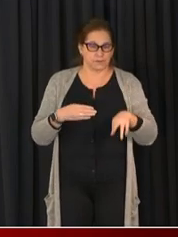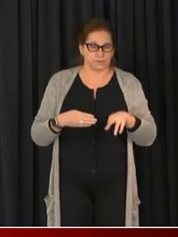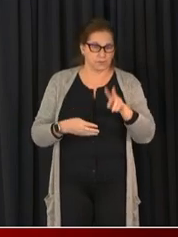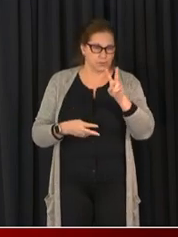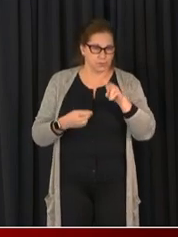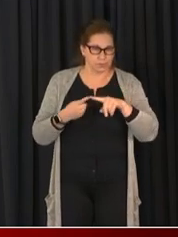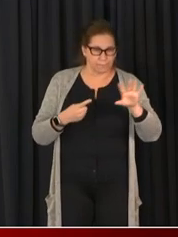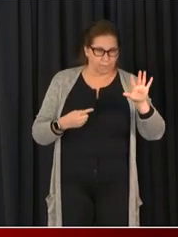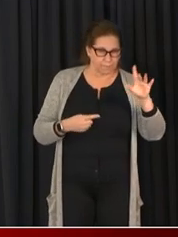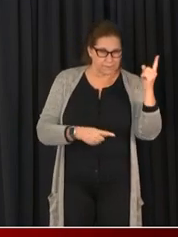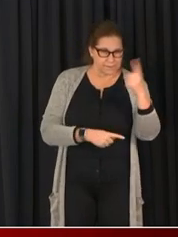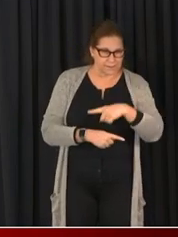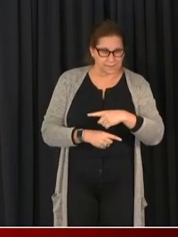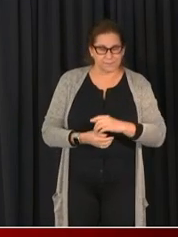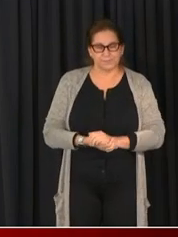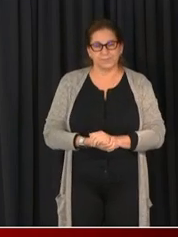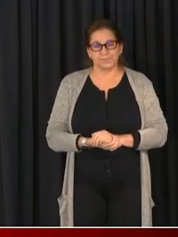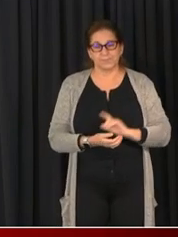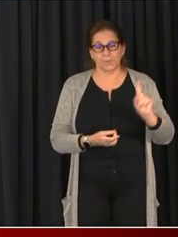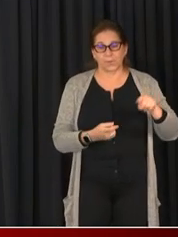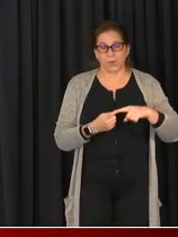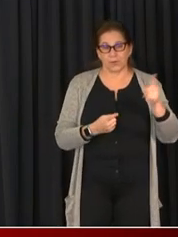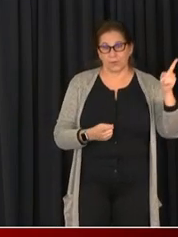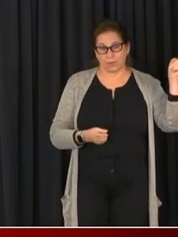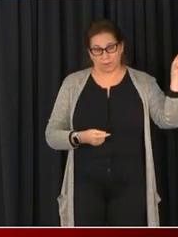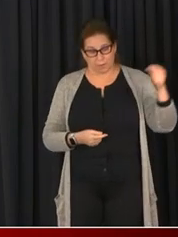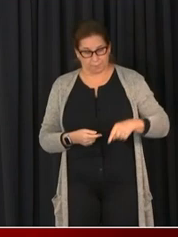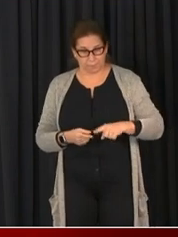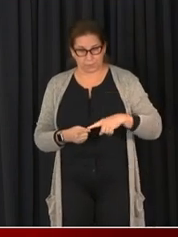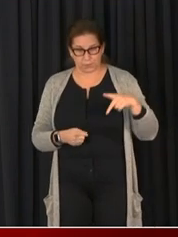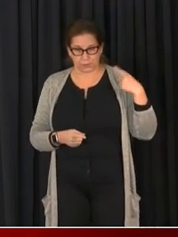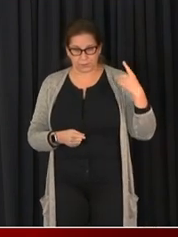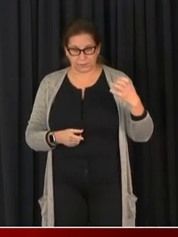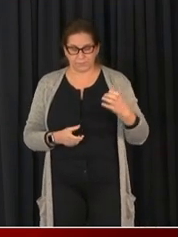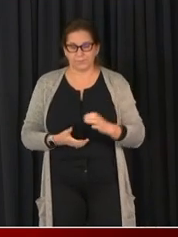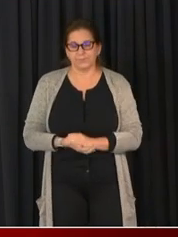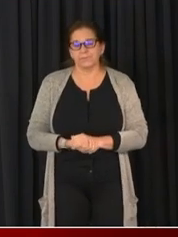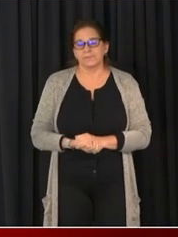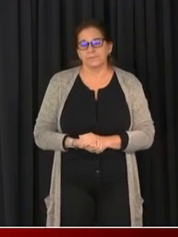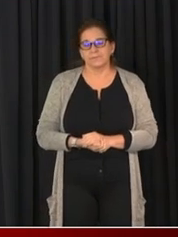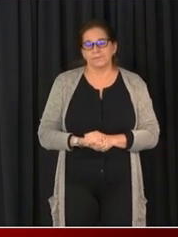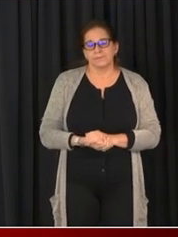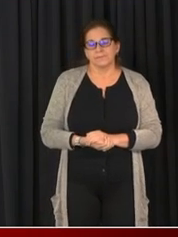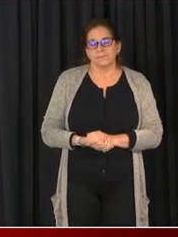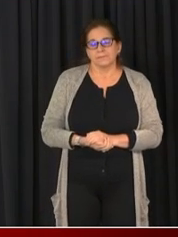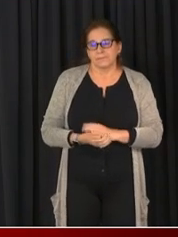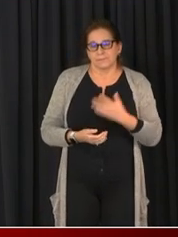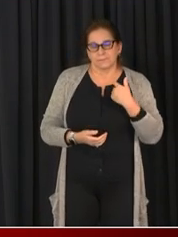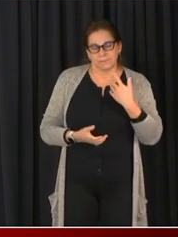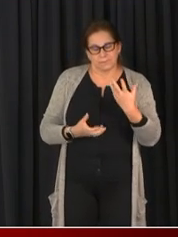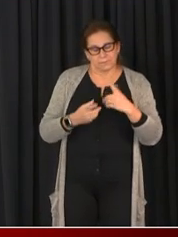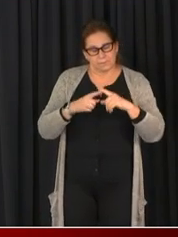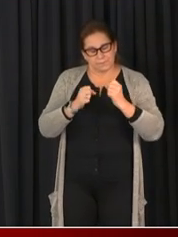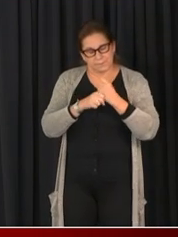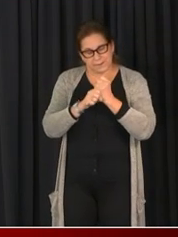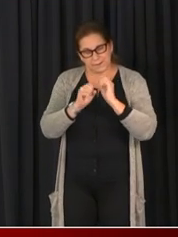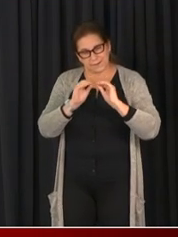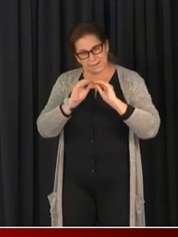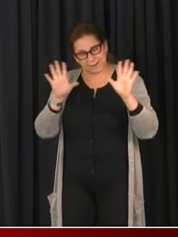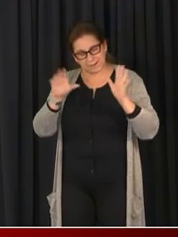within their arrival to the district. We want it to be very clear that